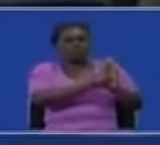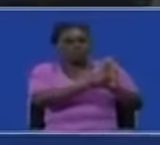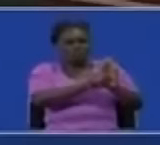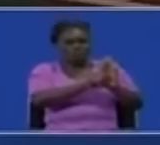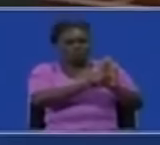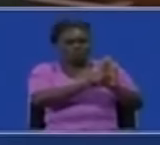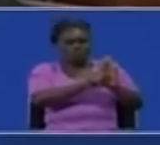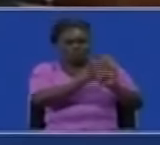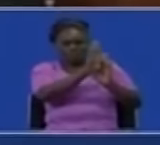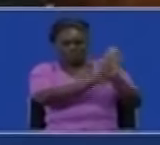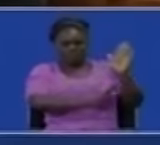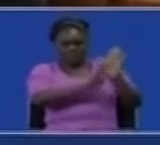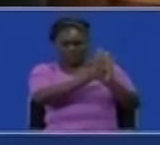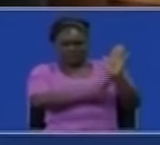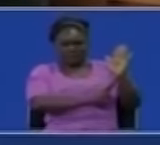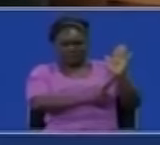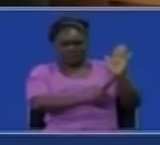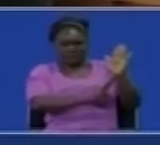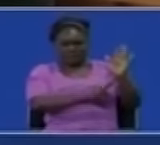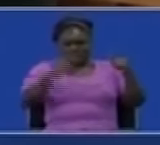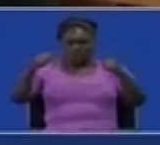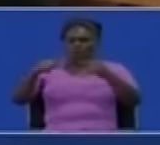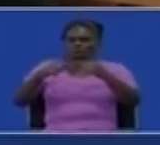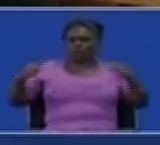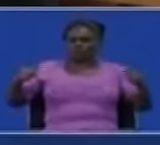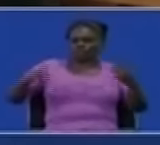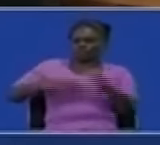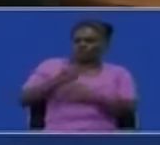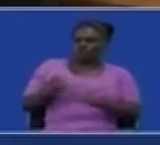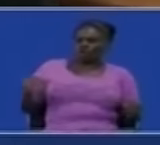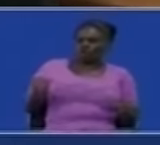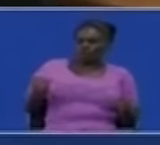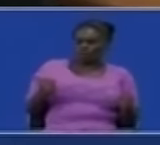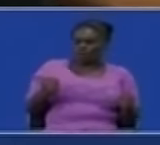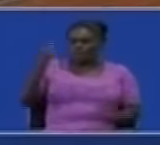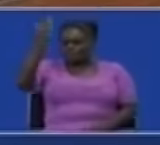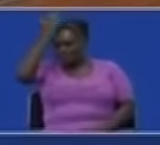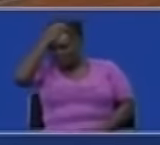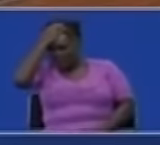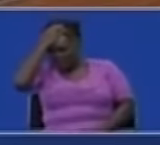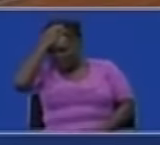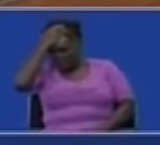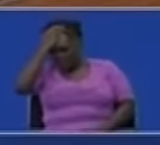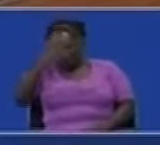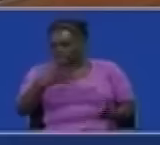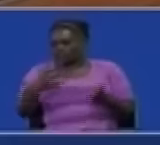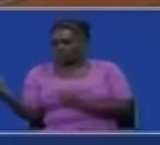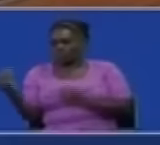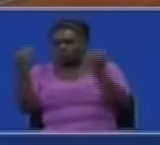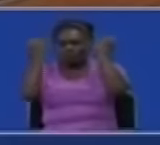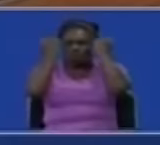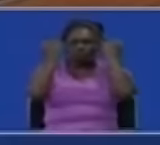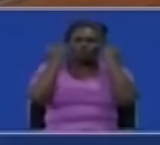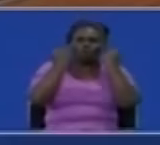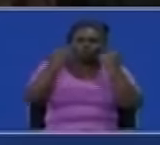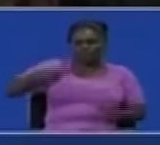Amendment Bill. On page 17. The opposition coalition CORD will on Monday argue an application at